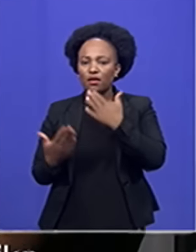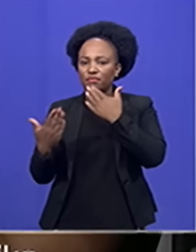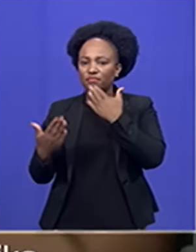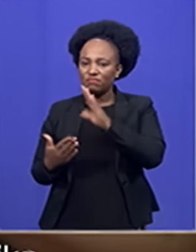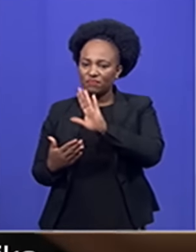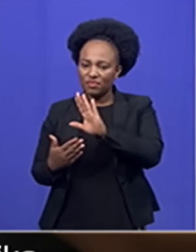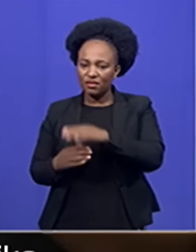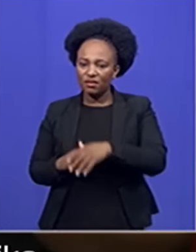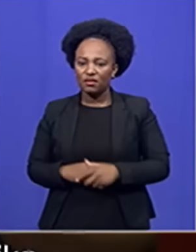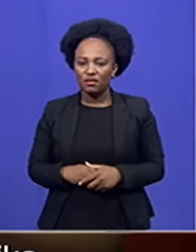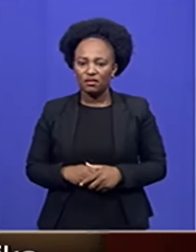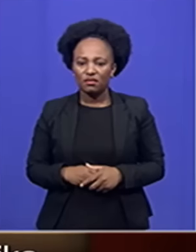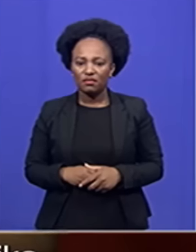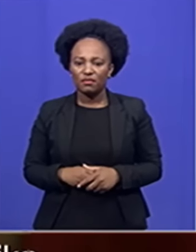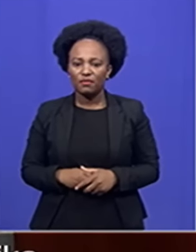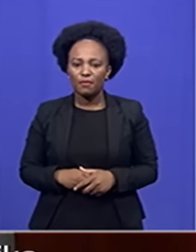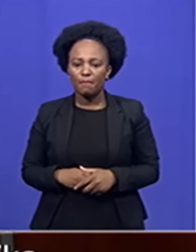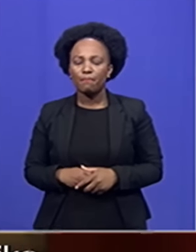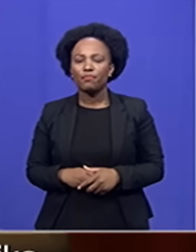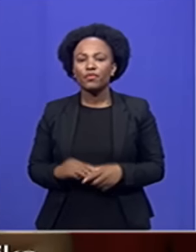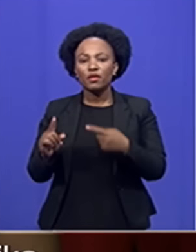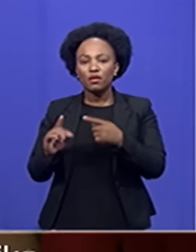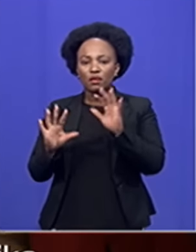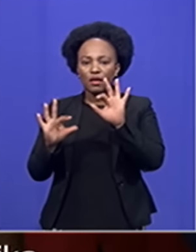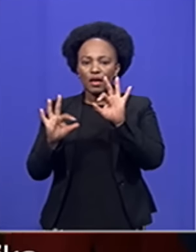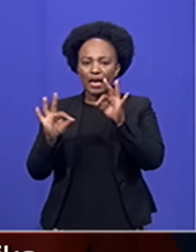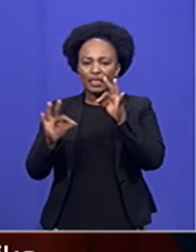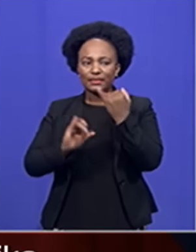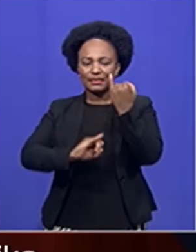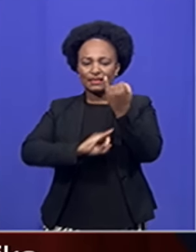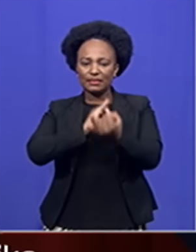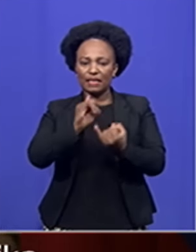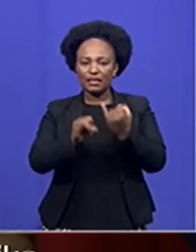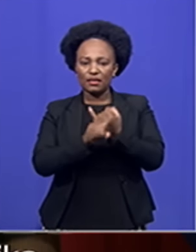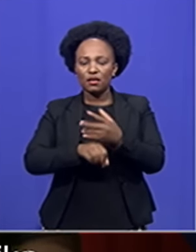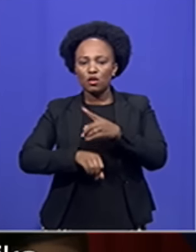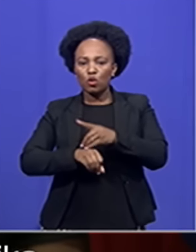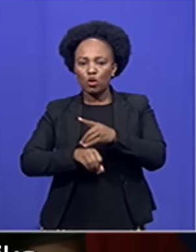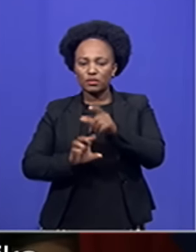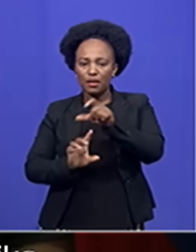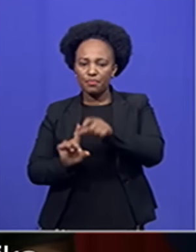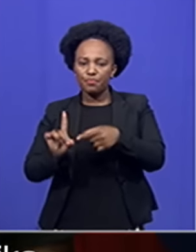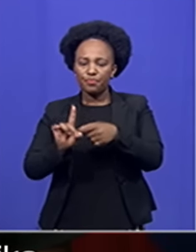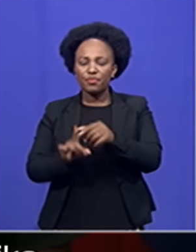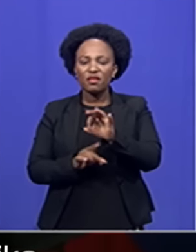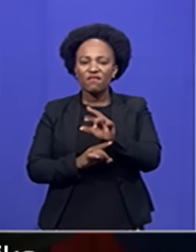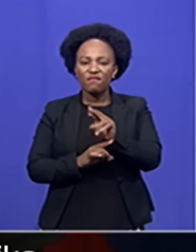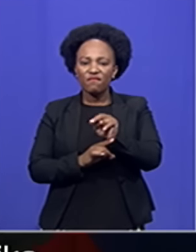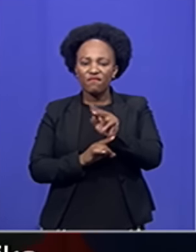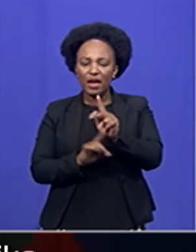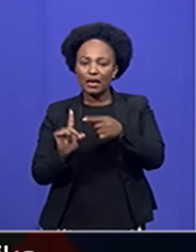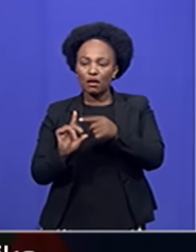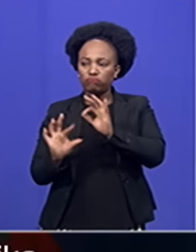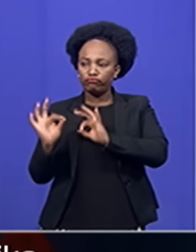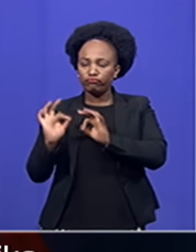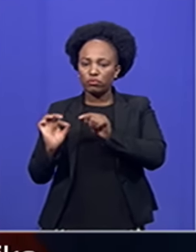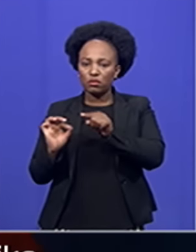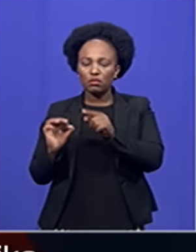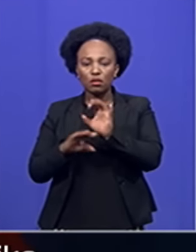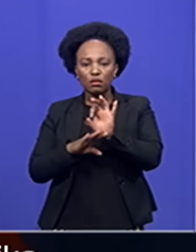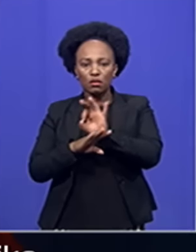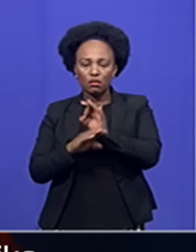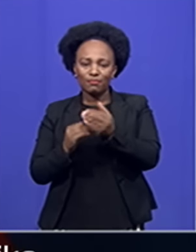leboga mosakaseki wa merero ya boditšhabatšhaba Dr. Frank Lekaba ke ena fo a ba boledišana le rena ka merero e